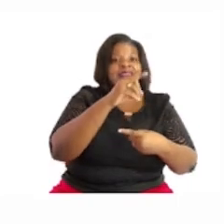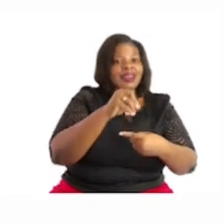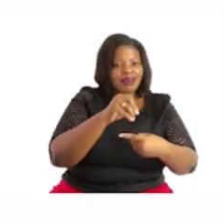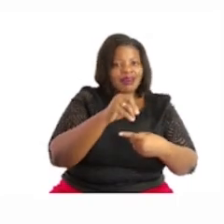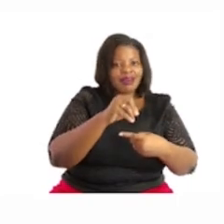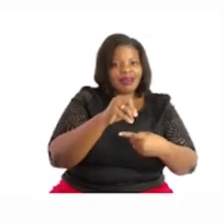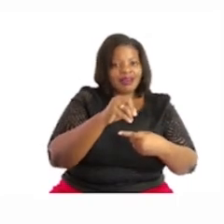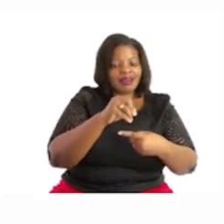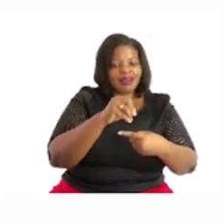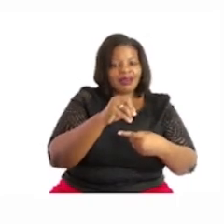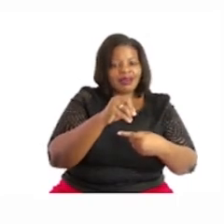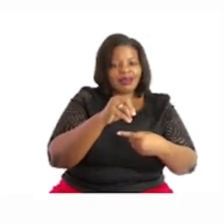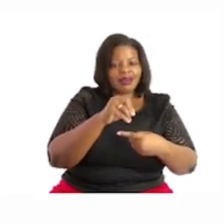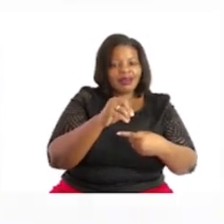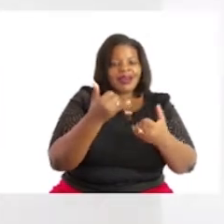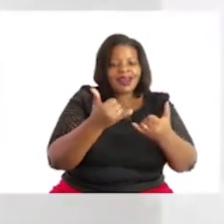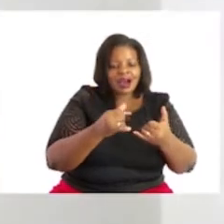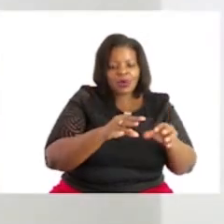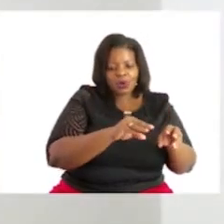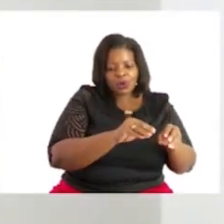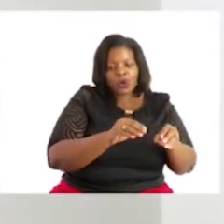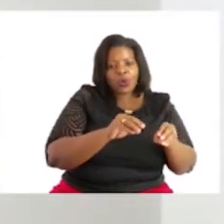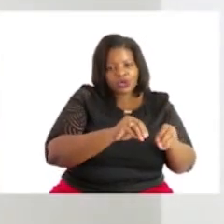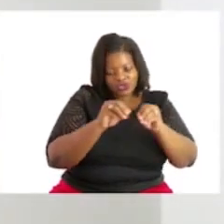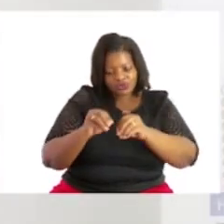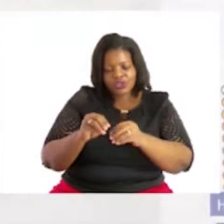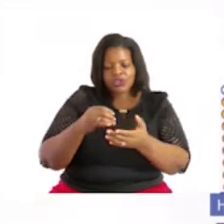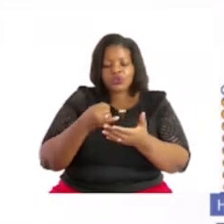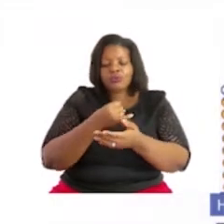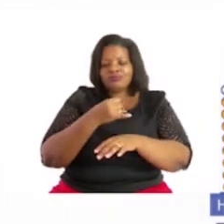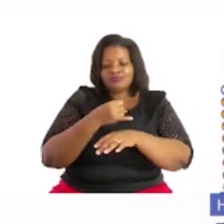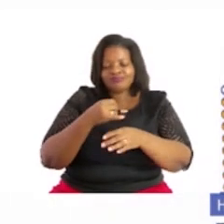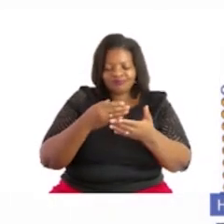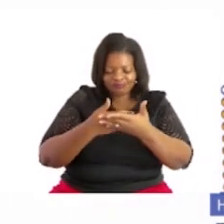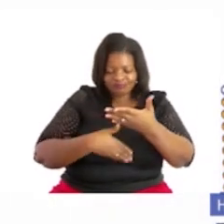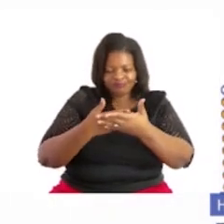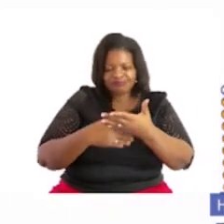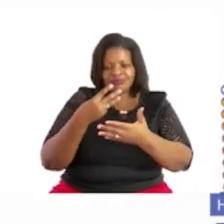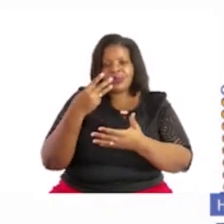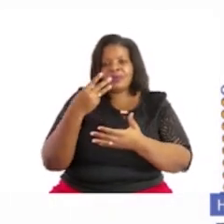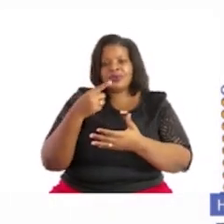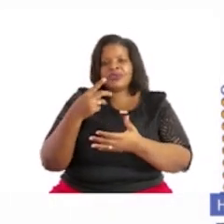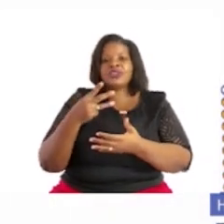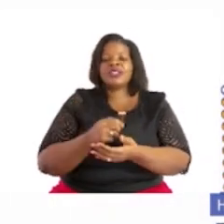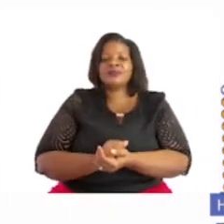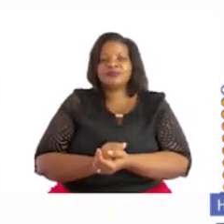Now we can move to page 13. The third abacus on our